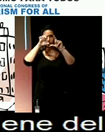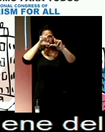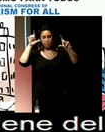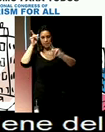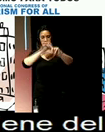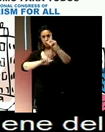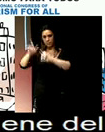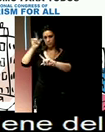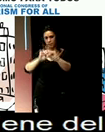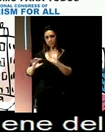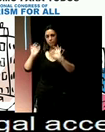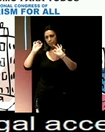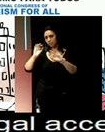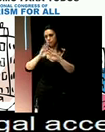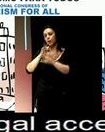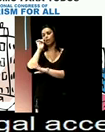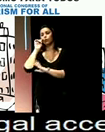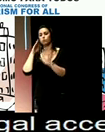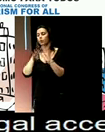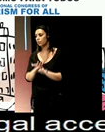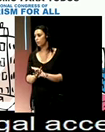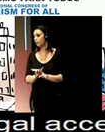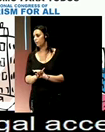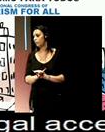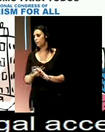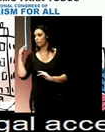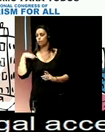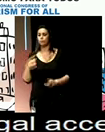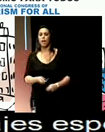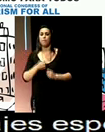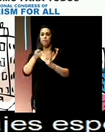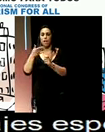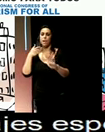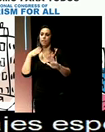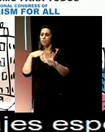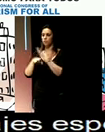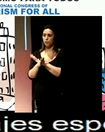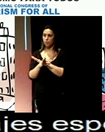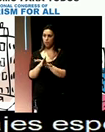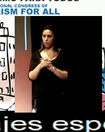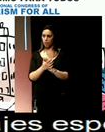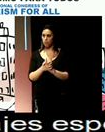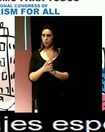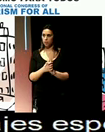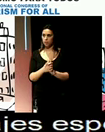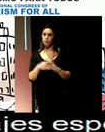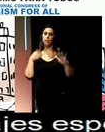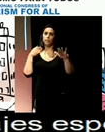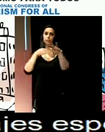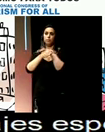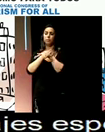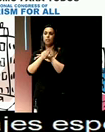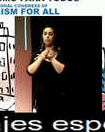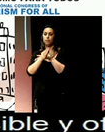travel provides accessibility across the tourism value chain, such